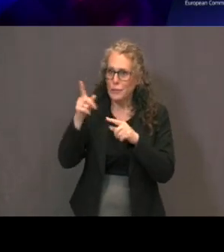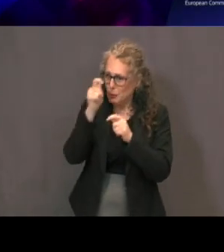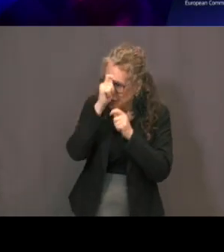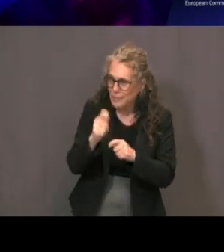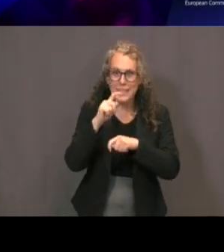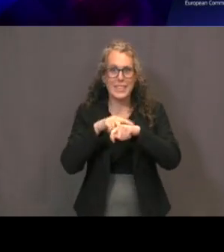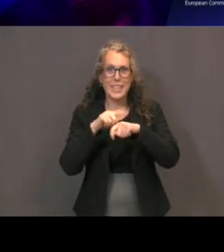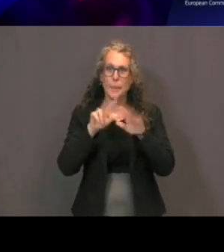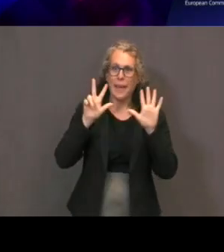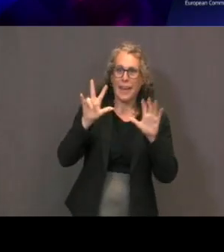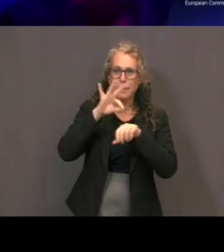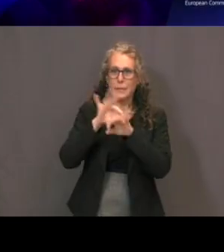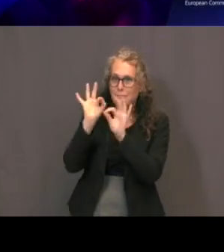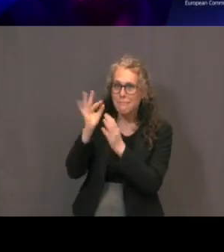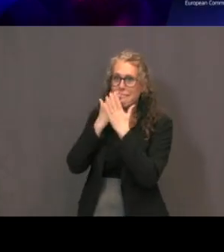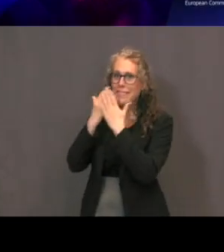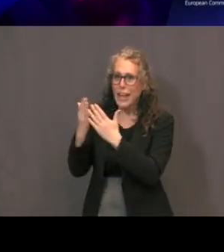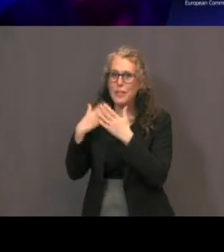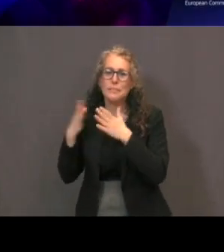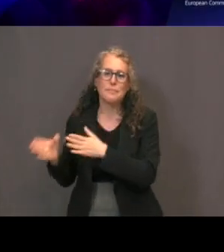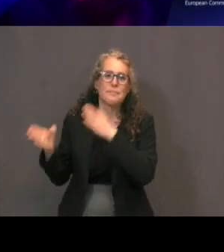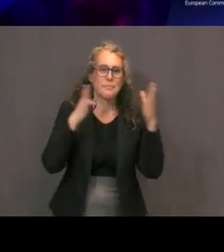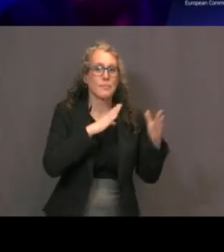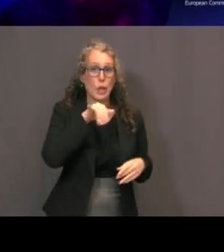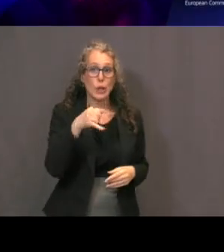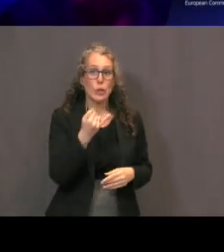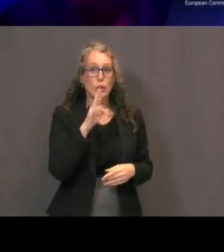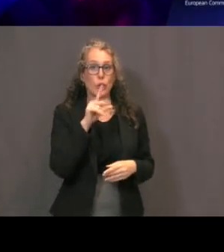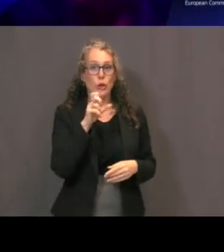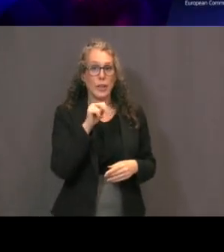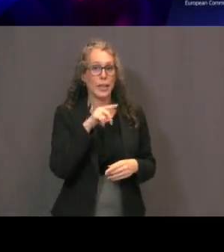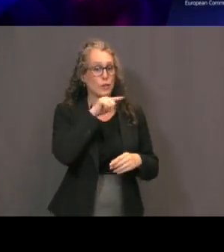the floor over to Jürgen for his own version. Jürgen, over to you.